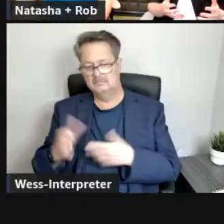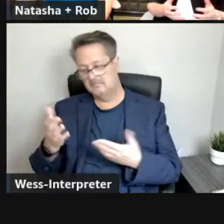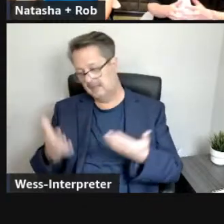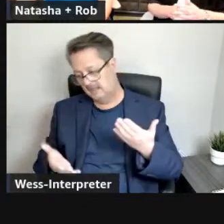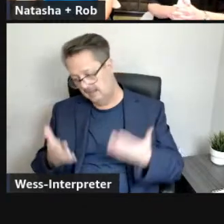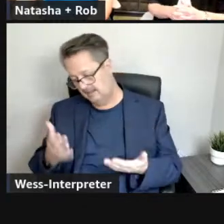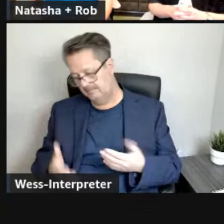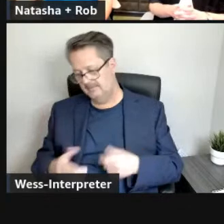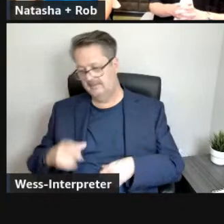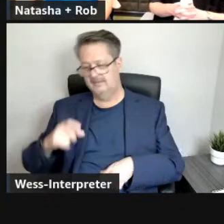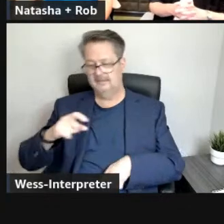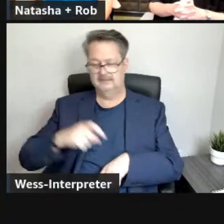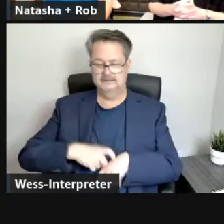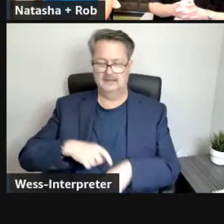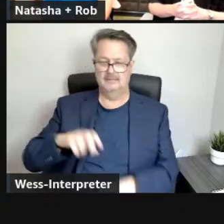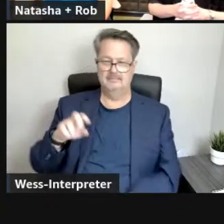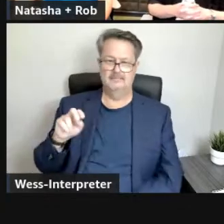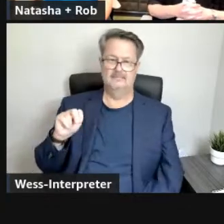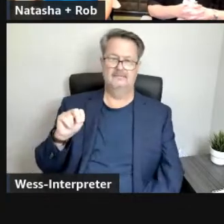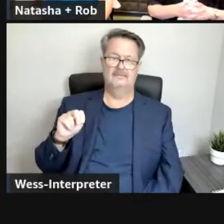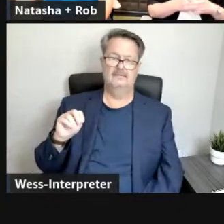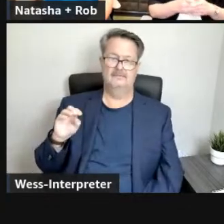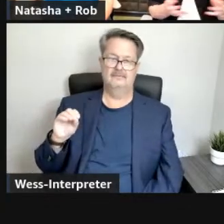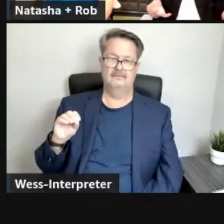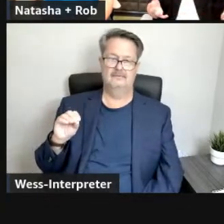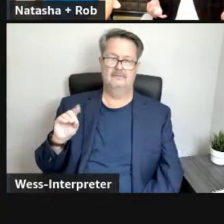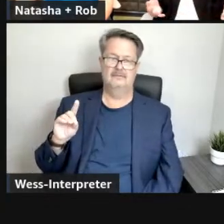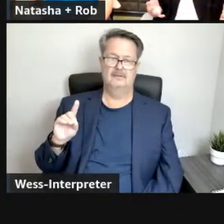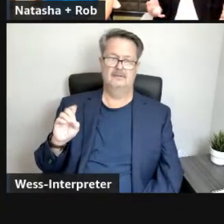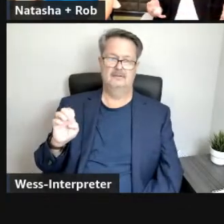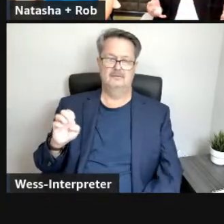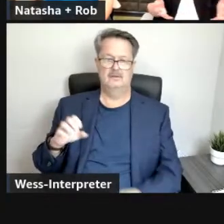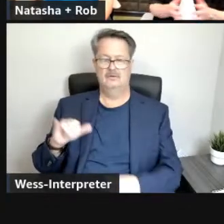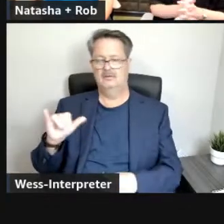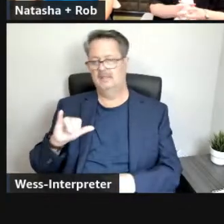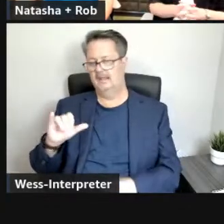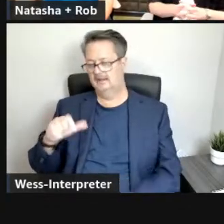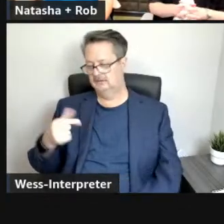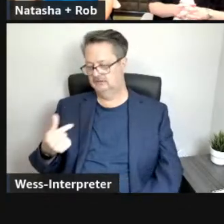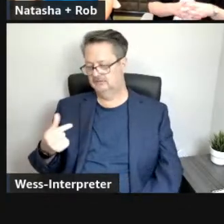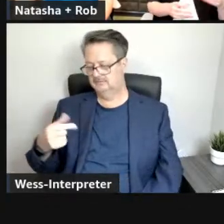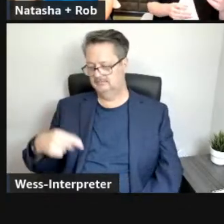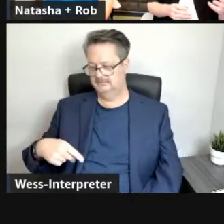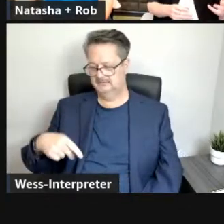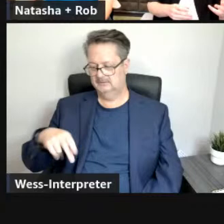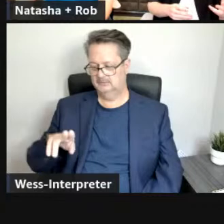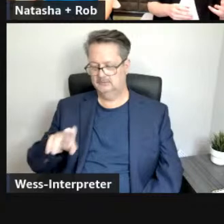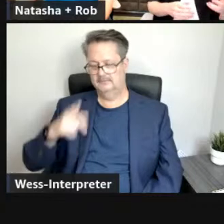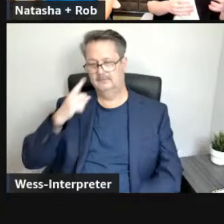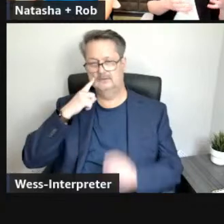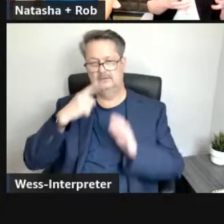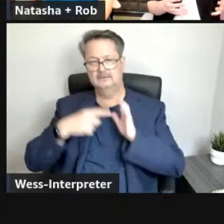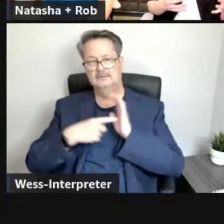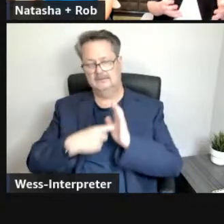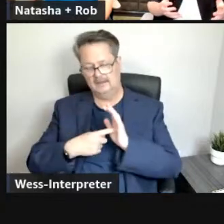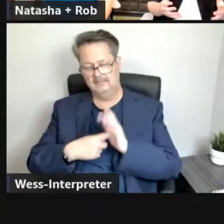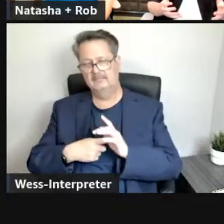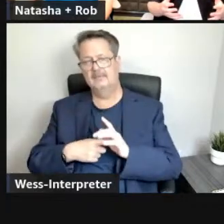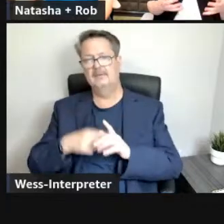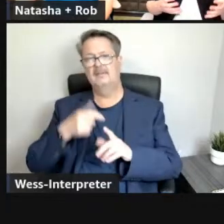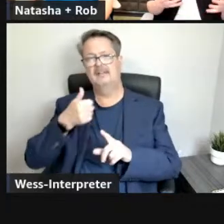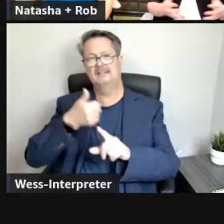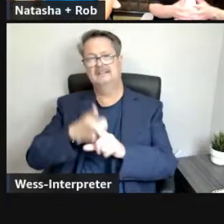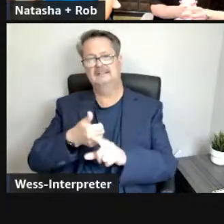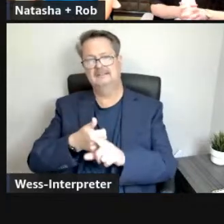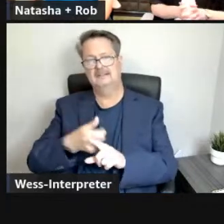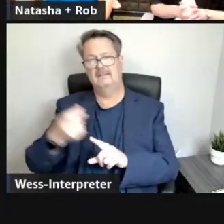node that you need isn't available in your cluster, like a GPU instance, for example, the cluster autoscaler will look for the node group